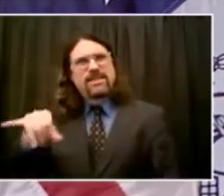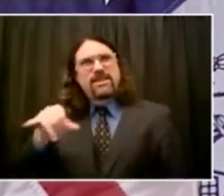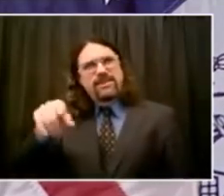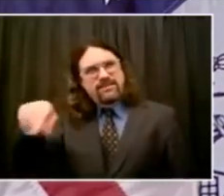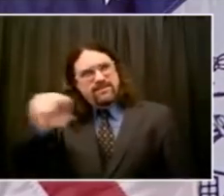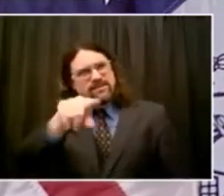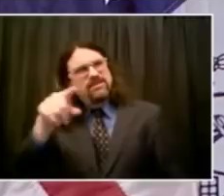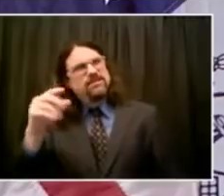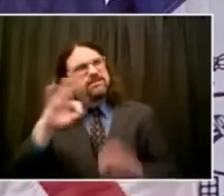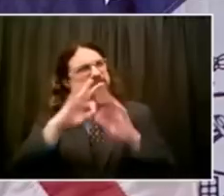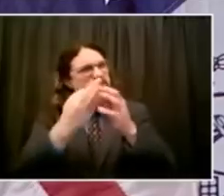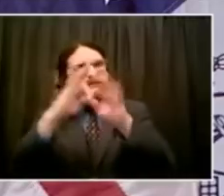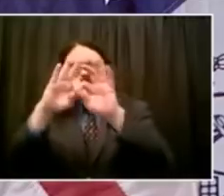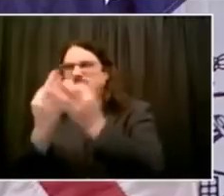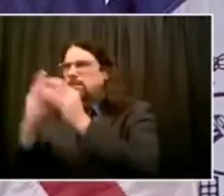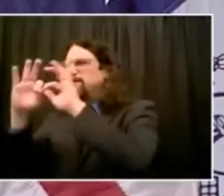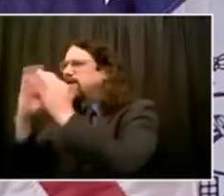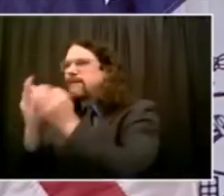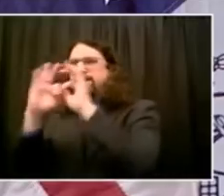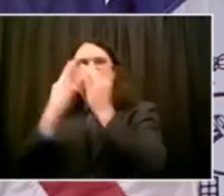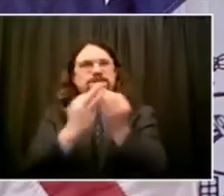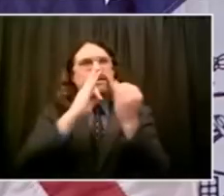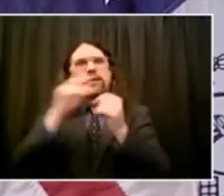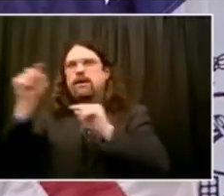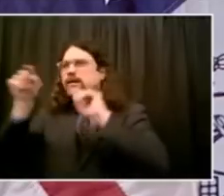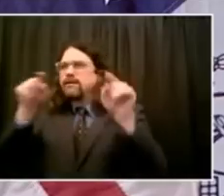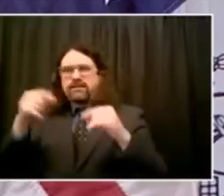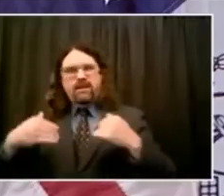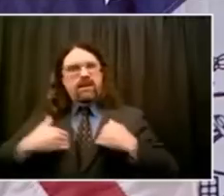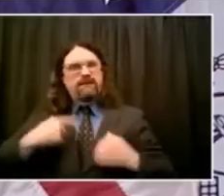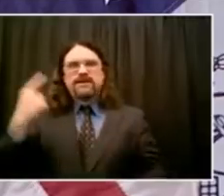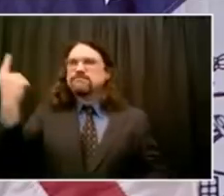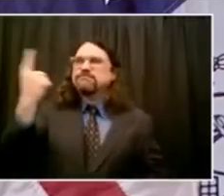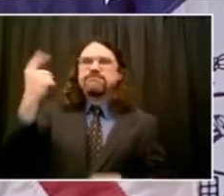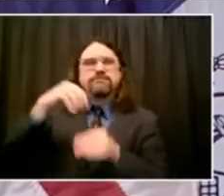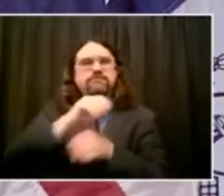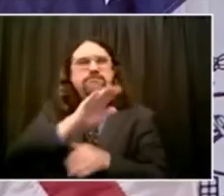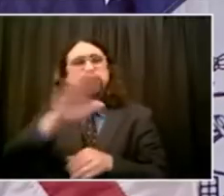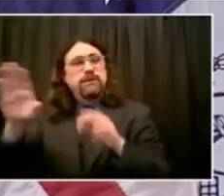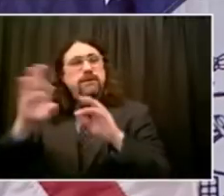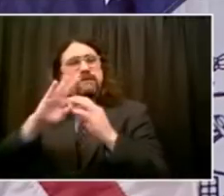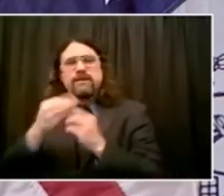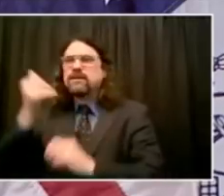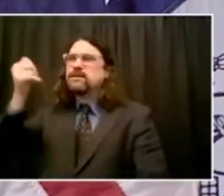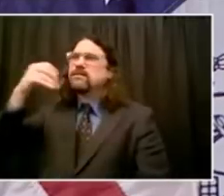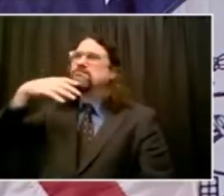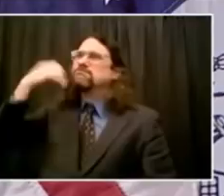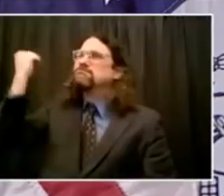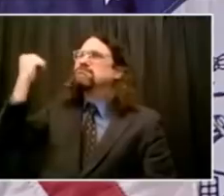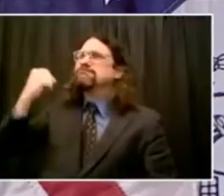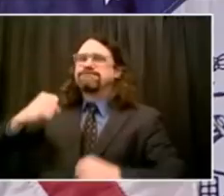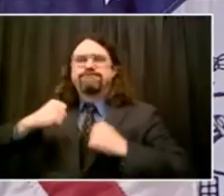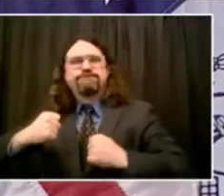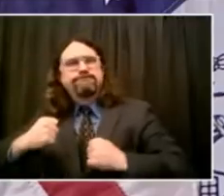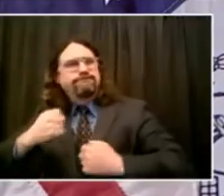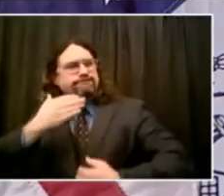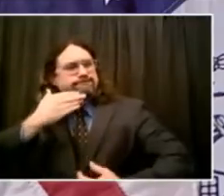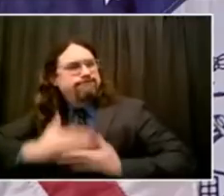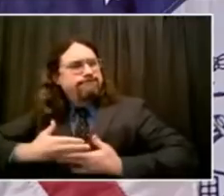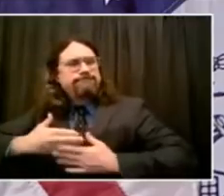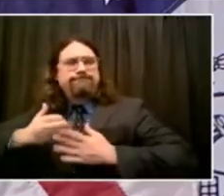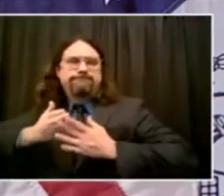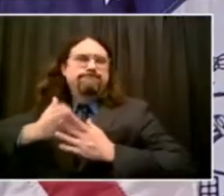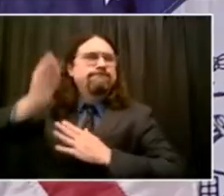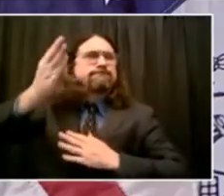It's a society that in many ways prizes youth so much. That's certainly true in